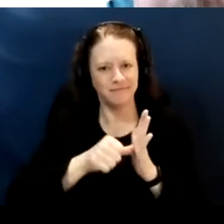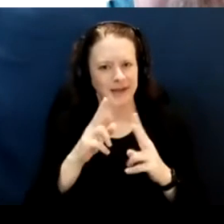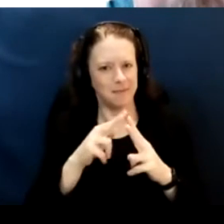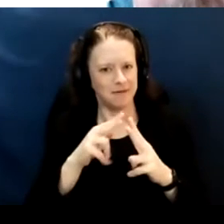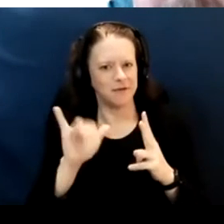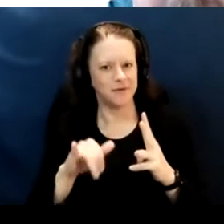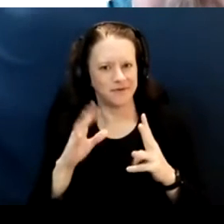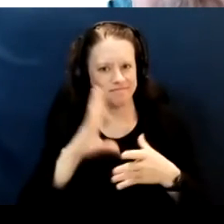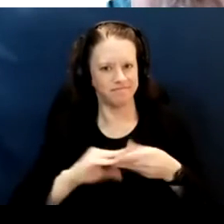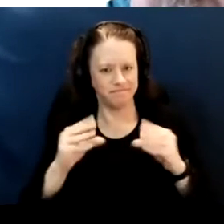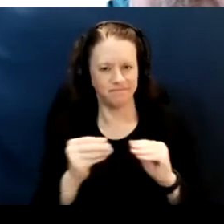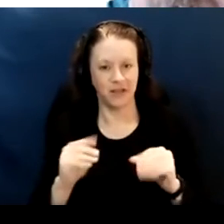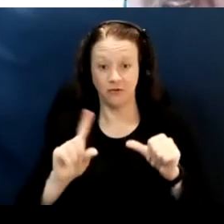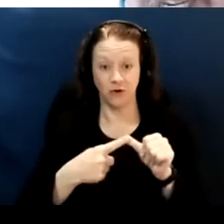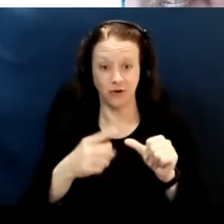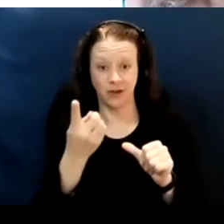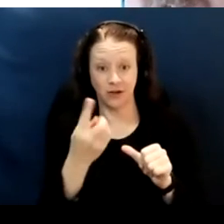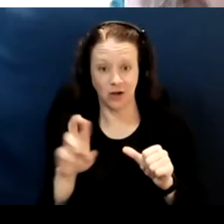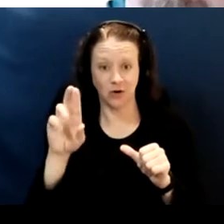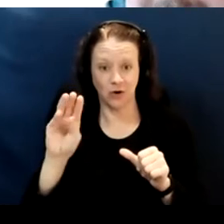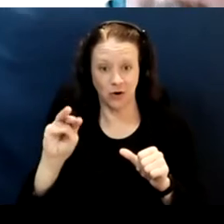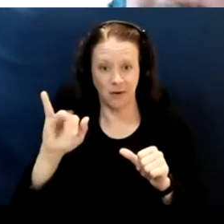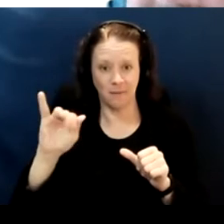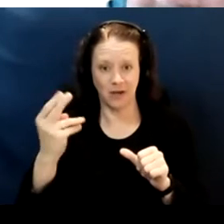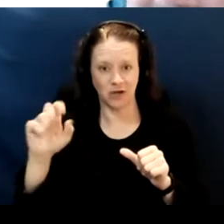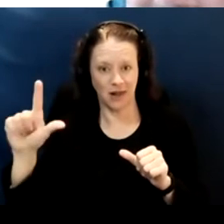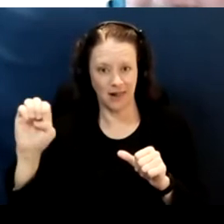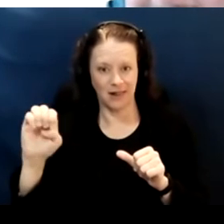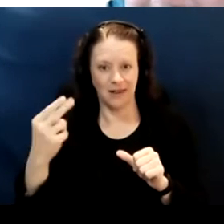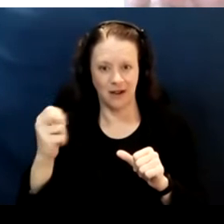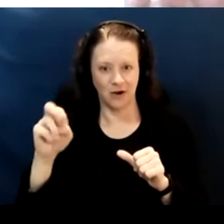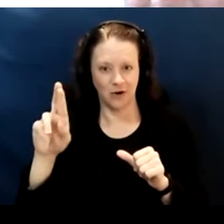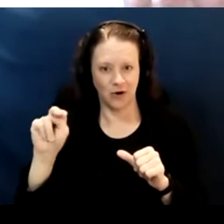now from Dr. Michelle Hernandez.